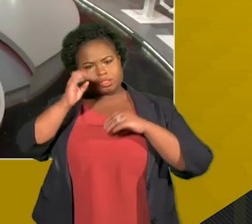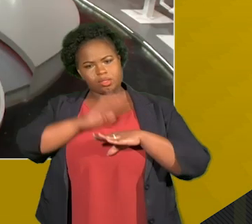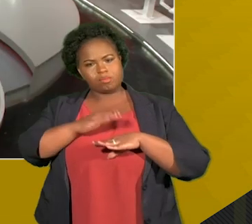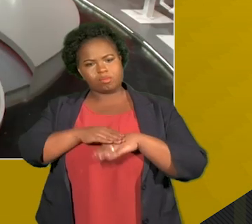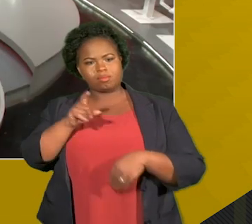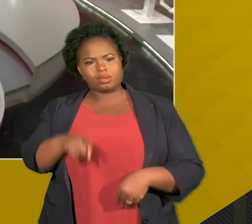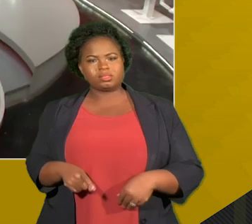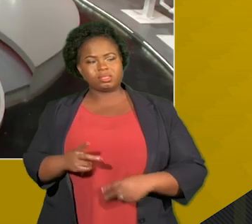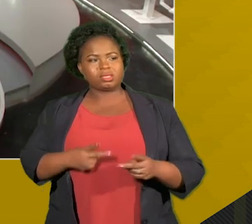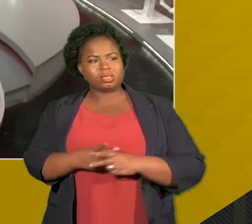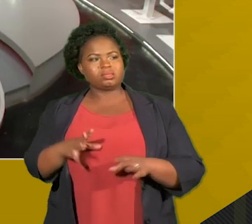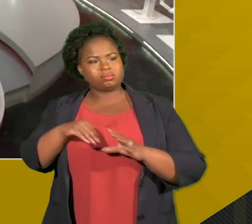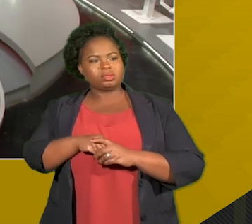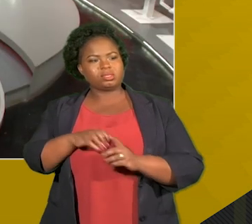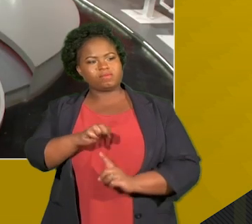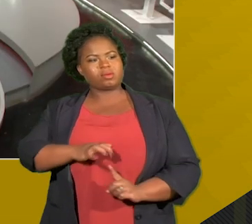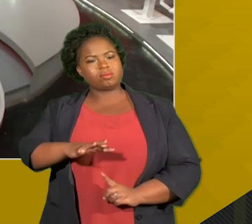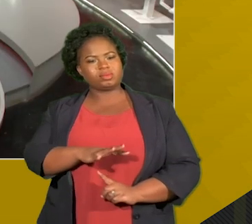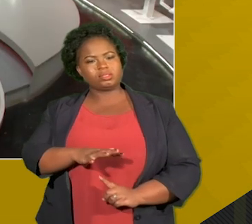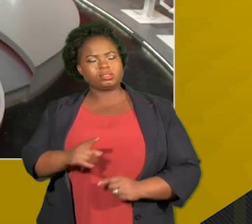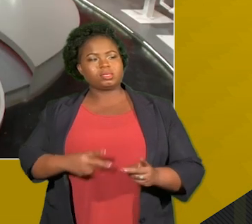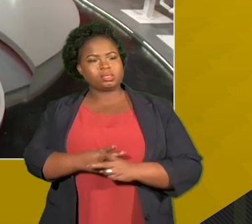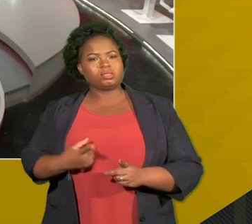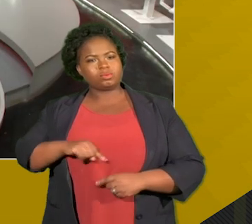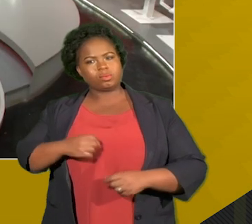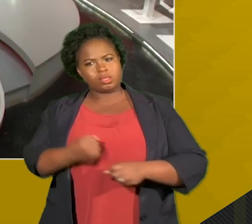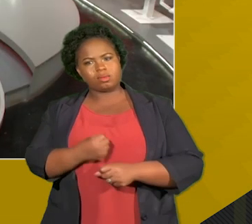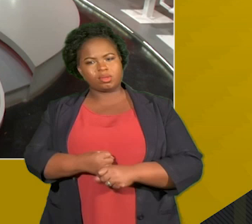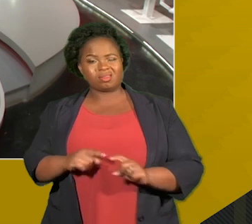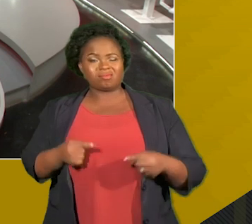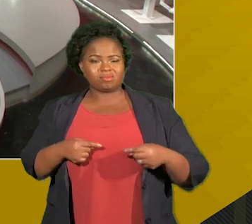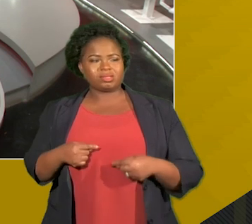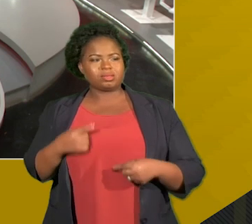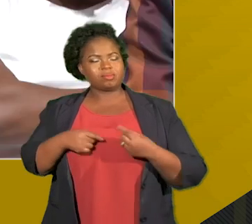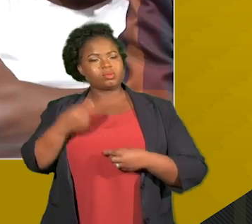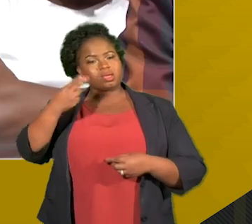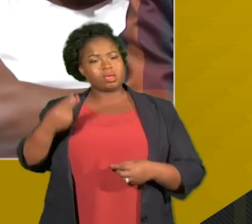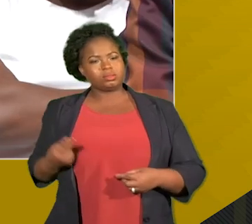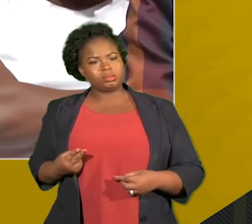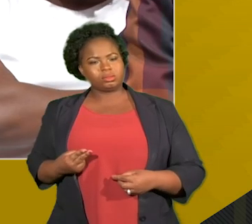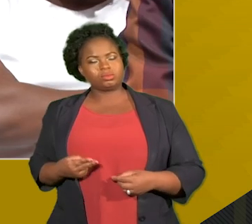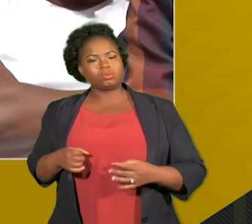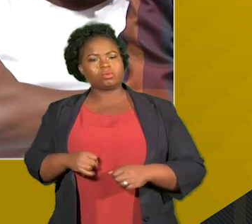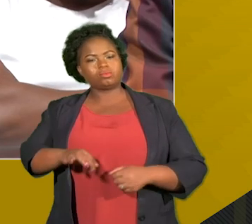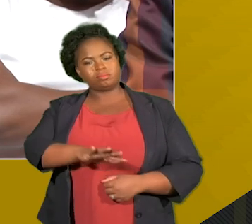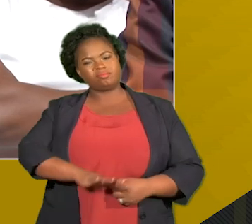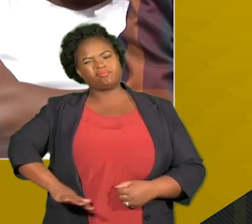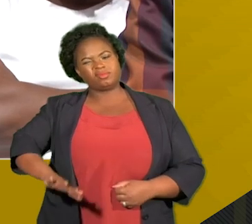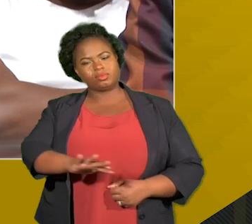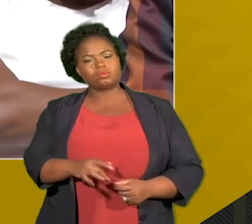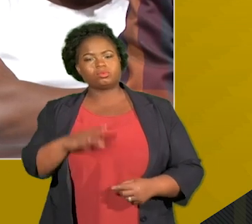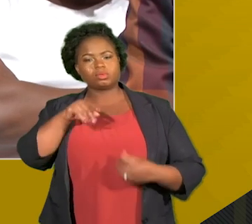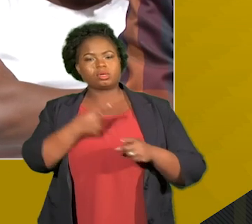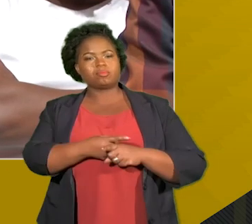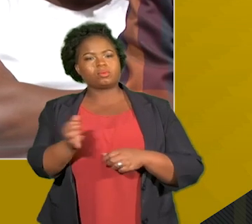about within that conducive environment. And here we're making arguments about art on a macroeconomic scale. We're talking about